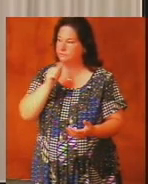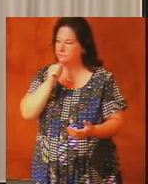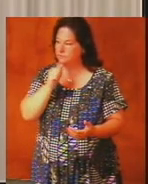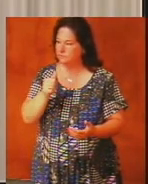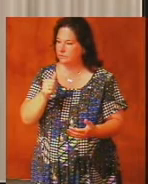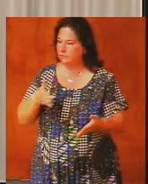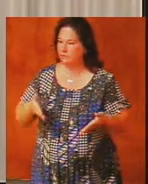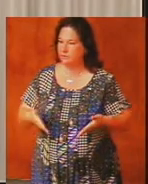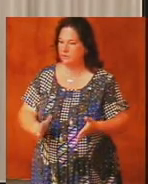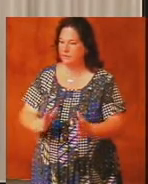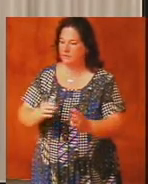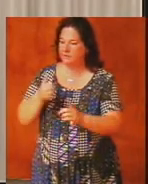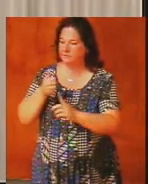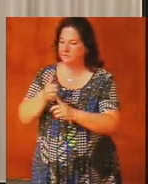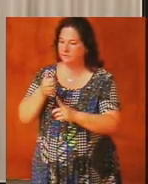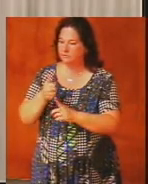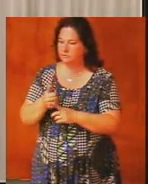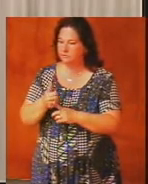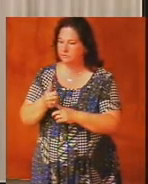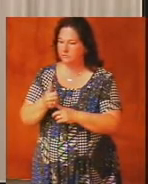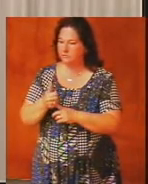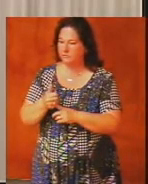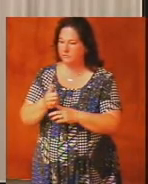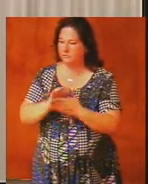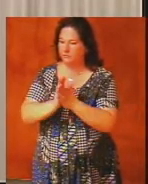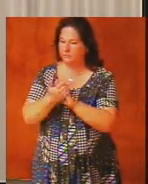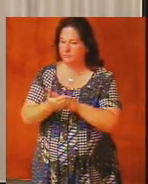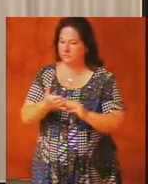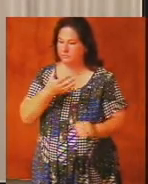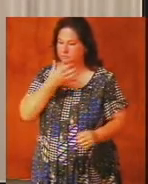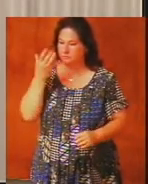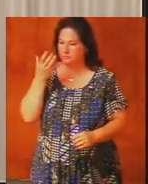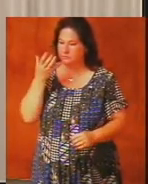Don't allow yourself to get angry.